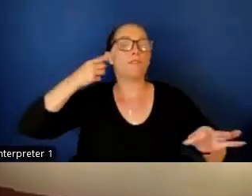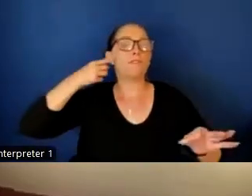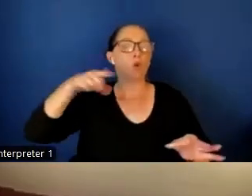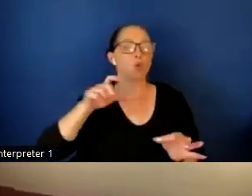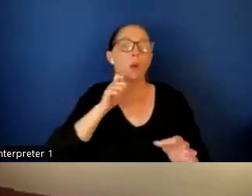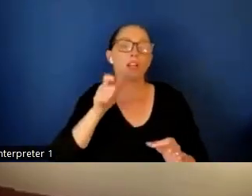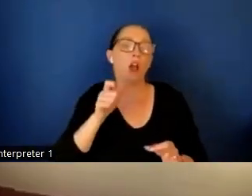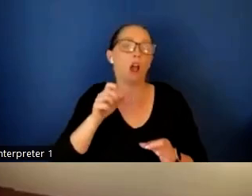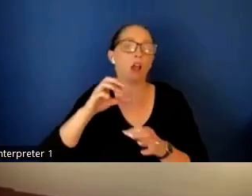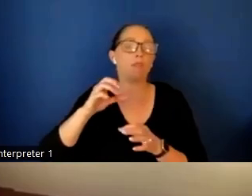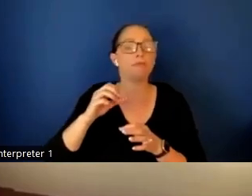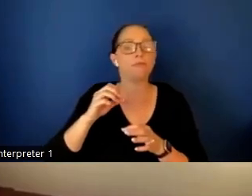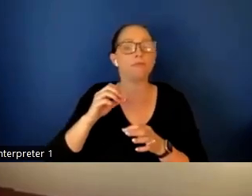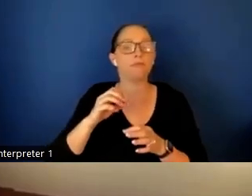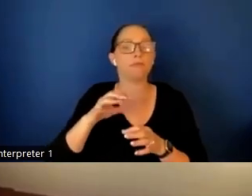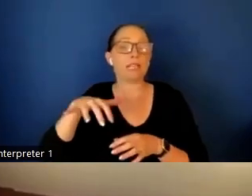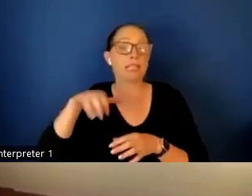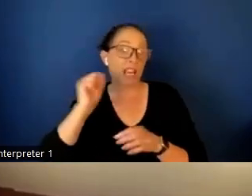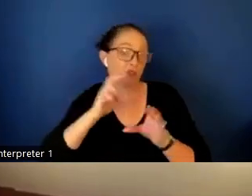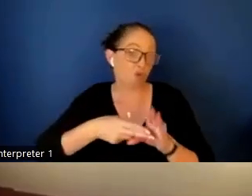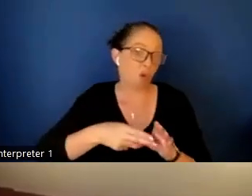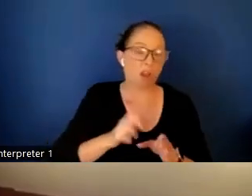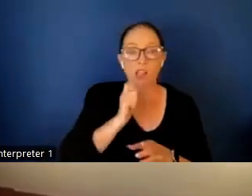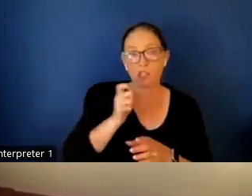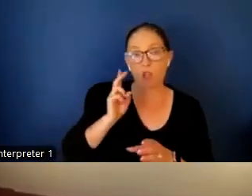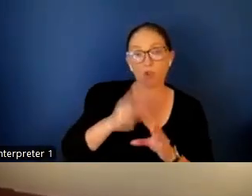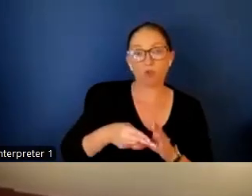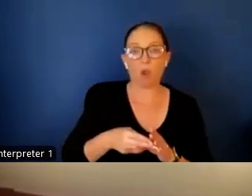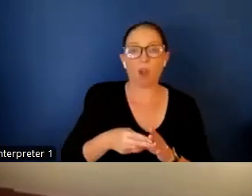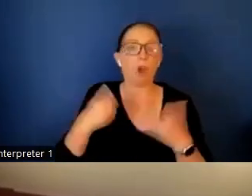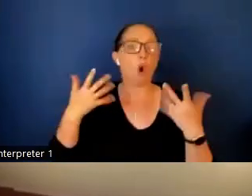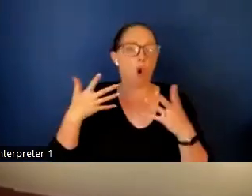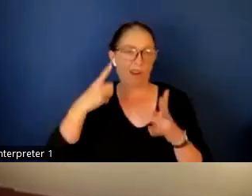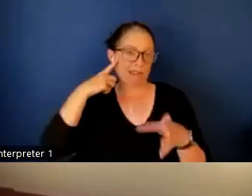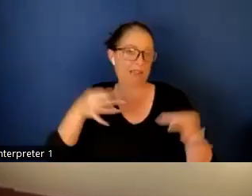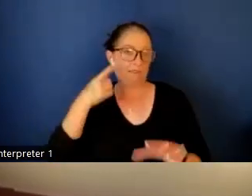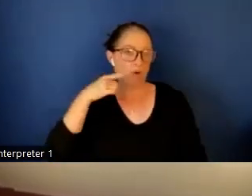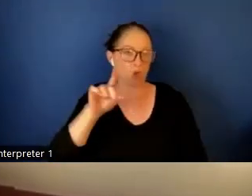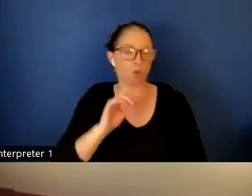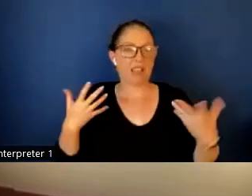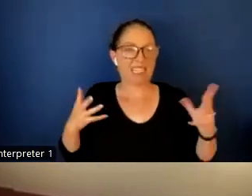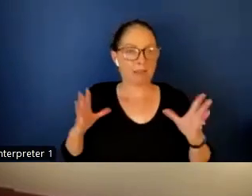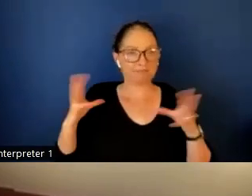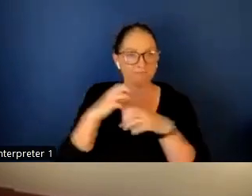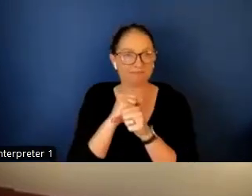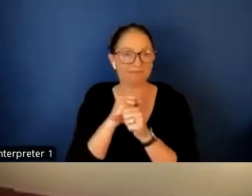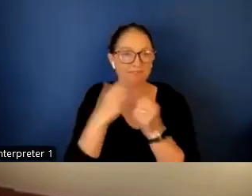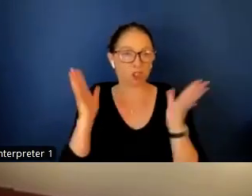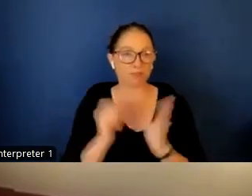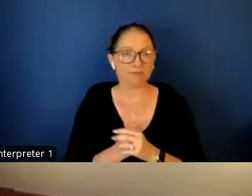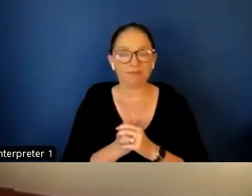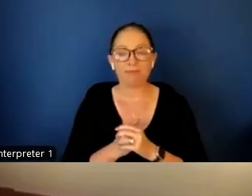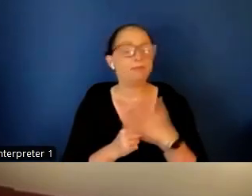or opt-out decision when it comes to the program. And that's it for us. Thank